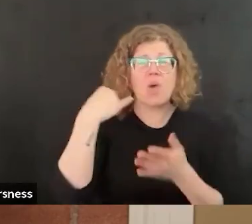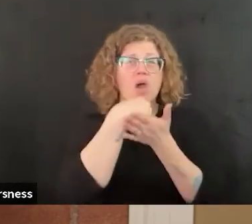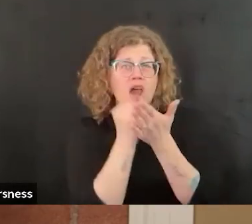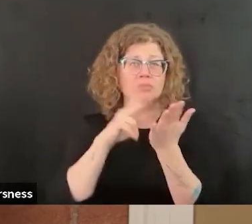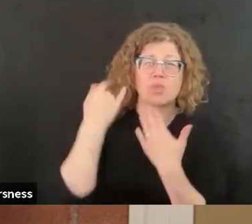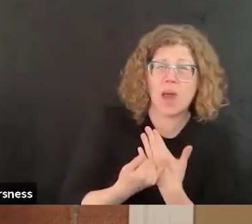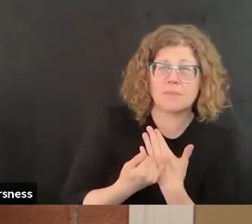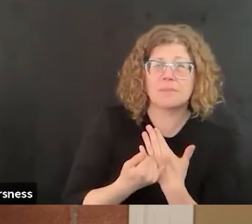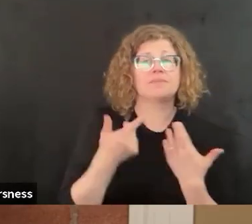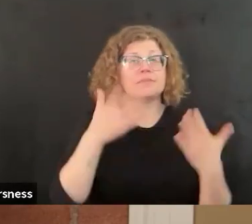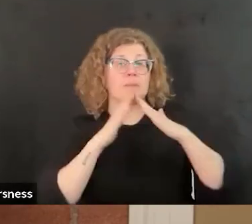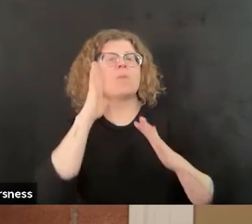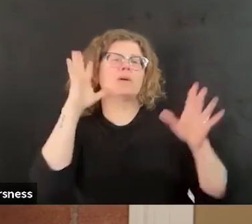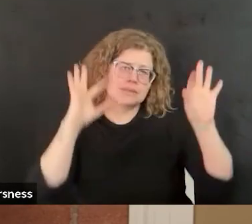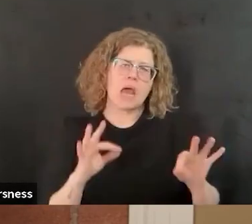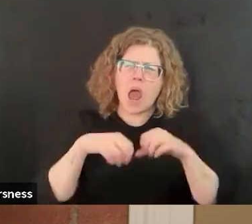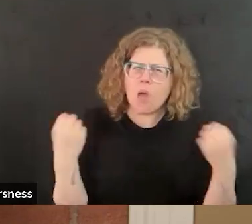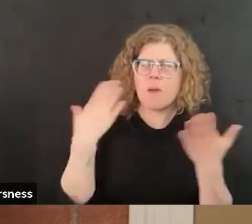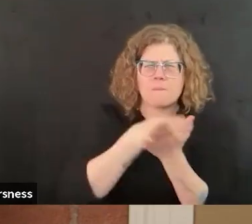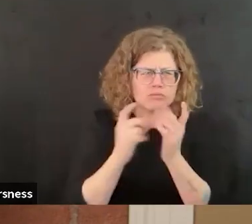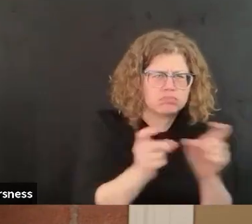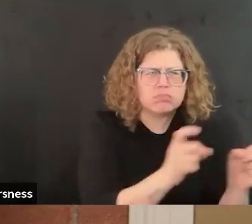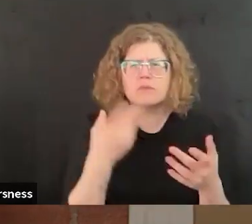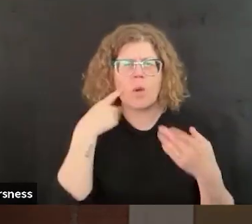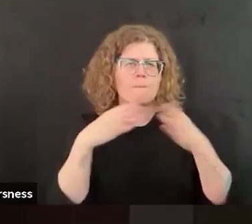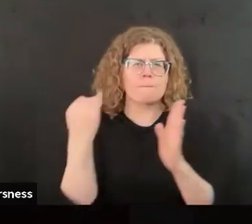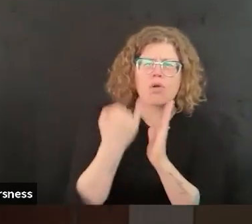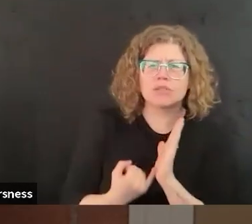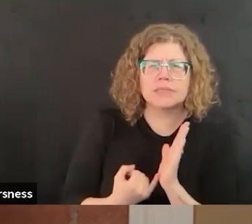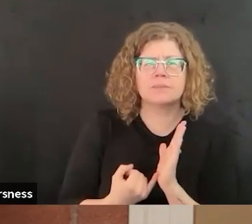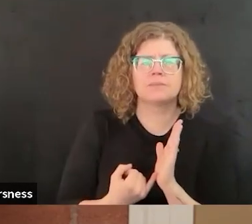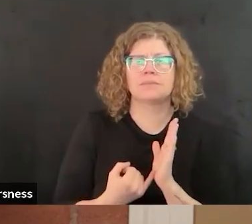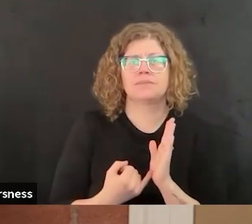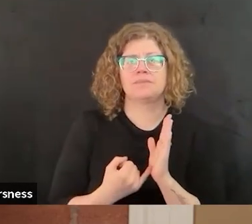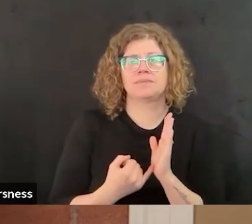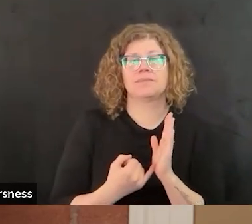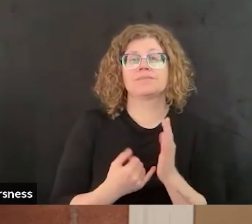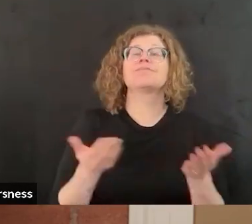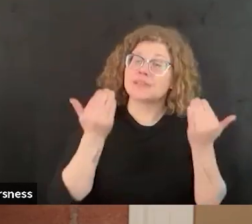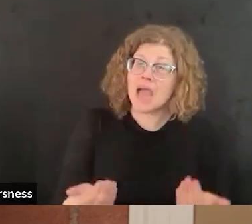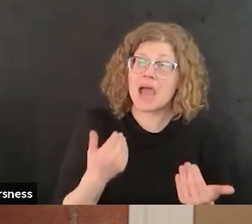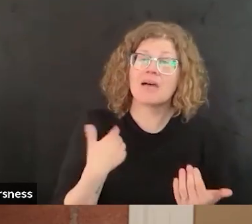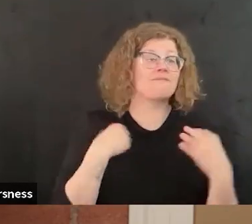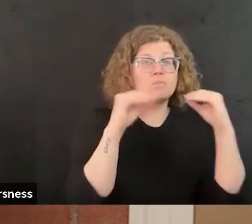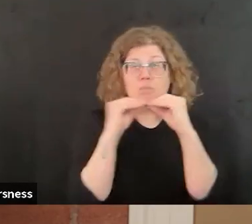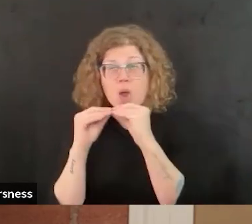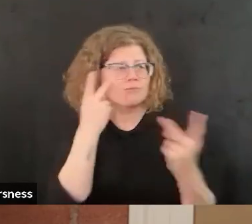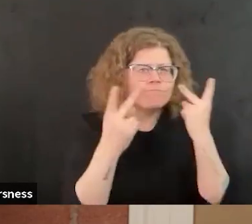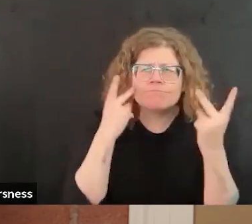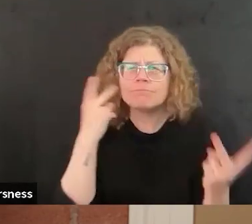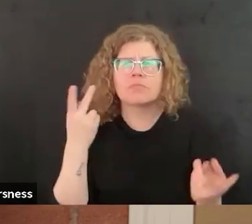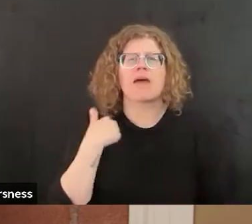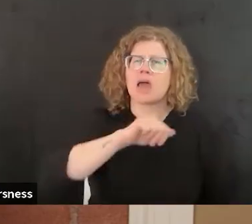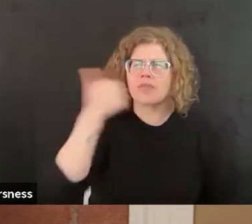where they define a certain amount of money that goes to a public art program. Now, one of the things that's becoming more and more